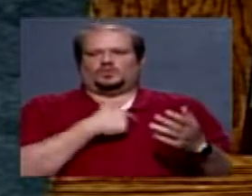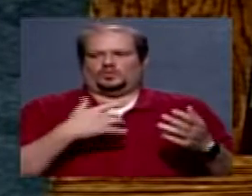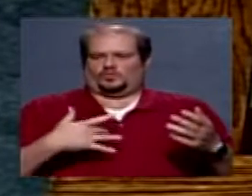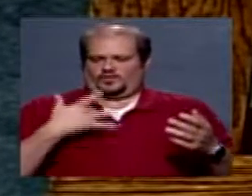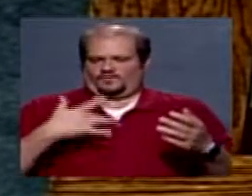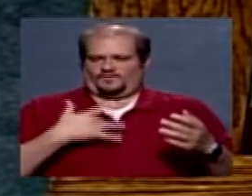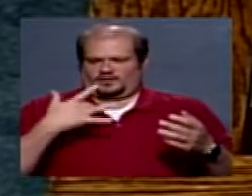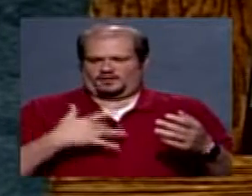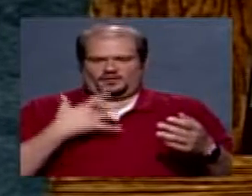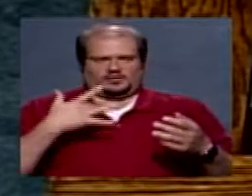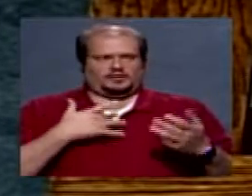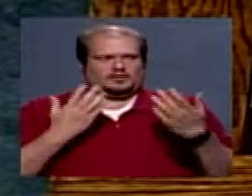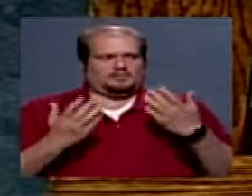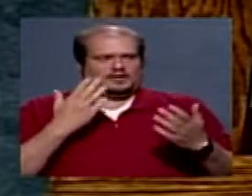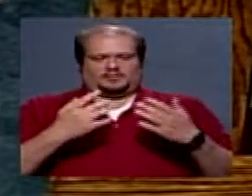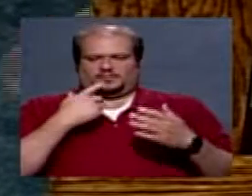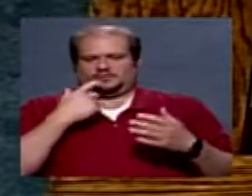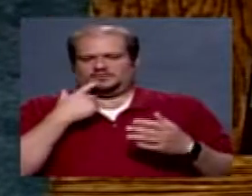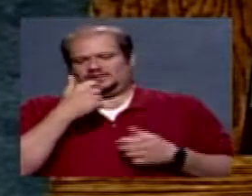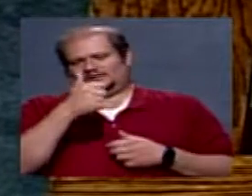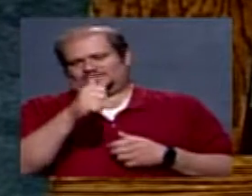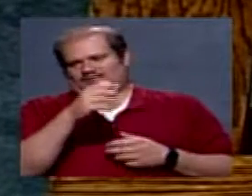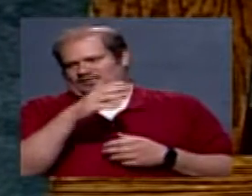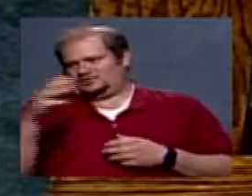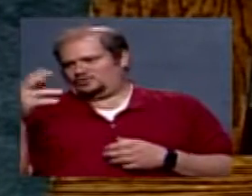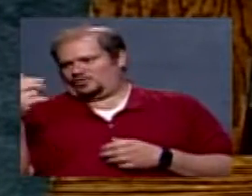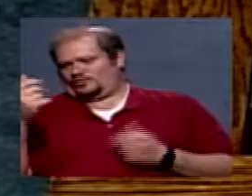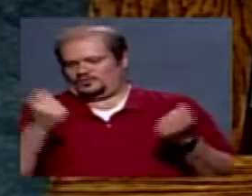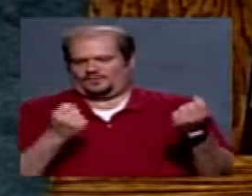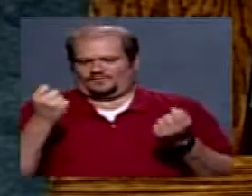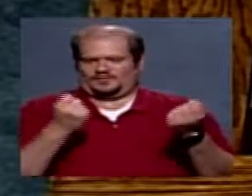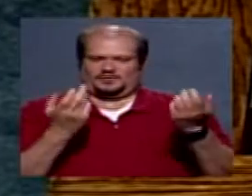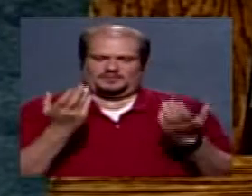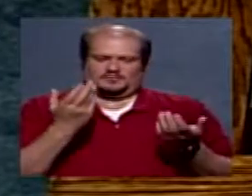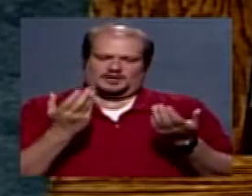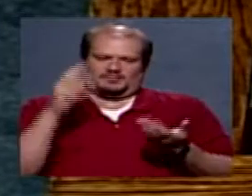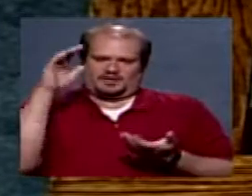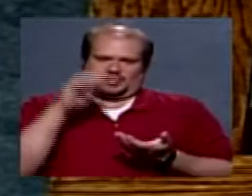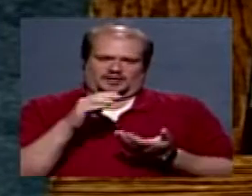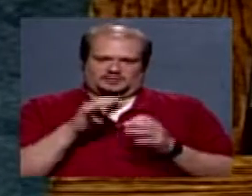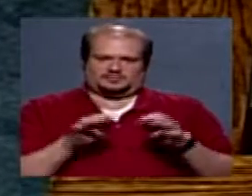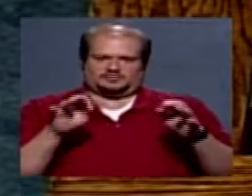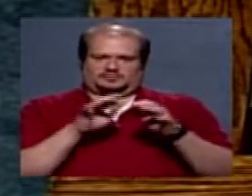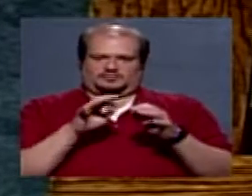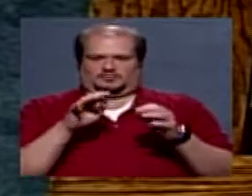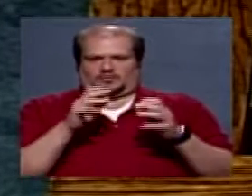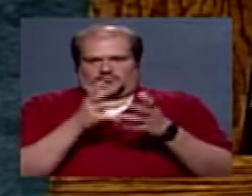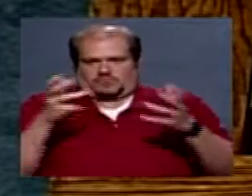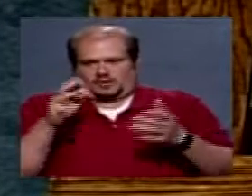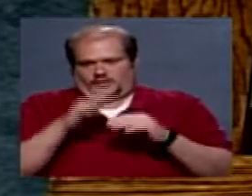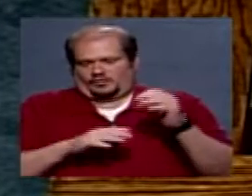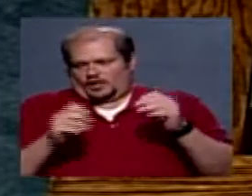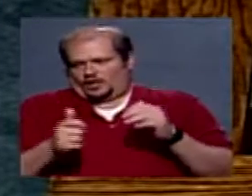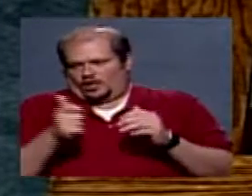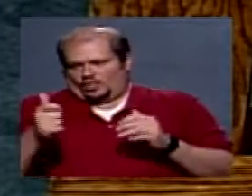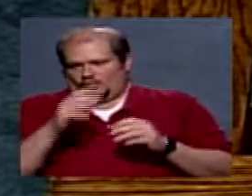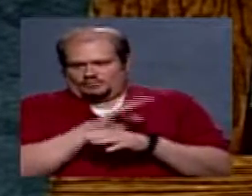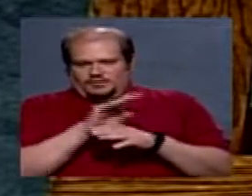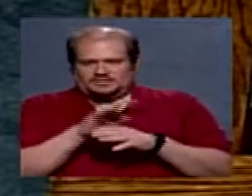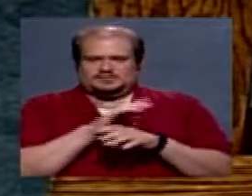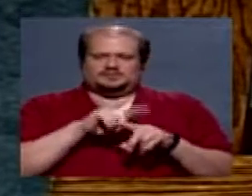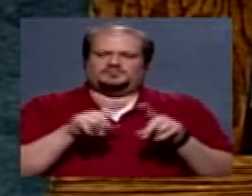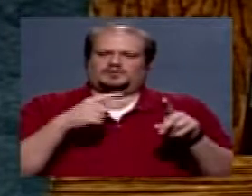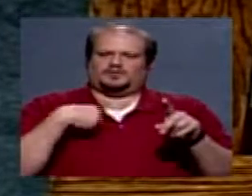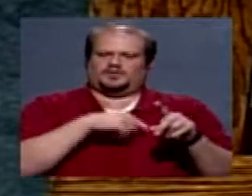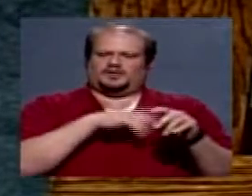feel, you may say that it's only 10 to 13 vehicles, and that might be less substantial than other things might bring in, but we're